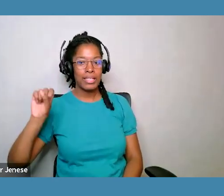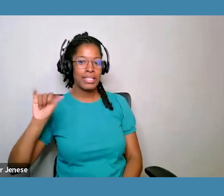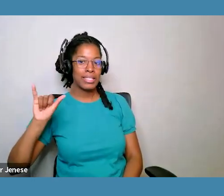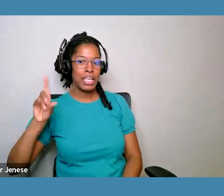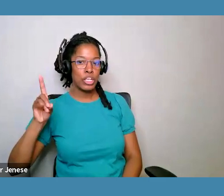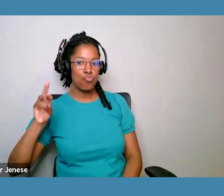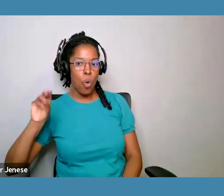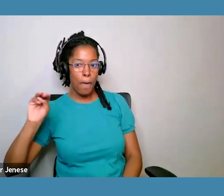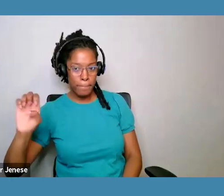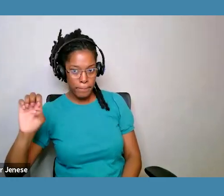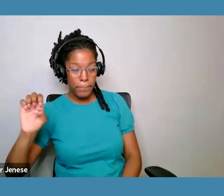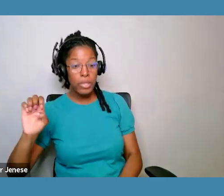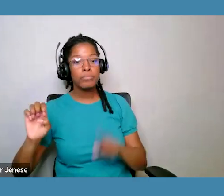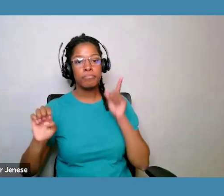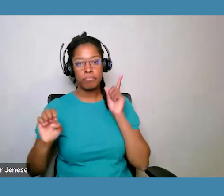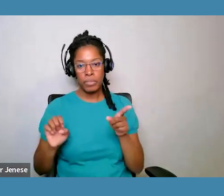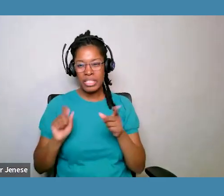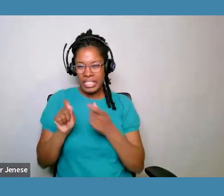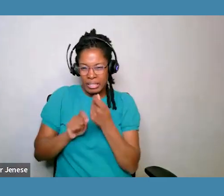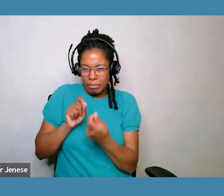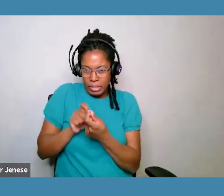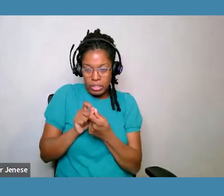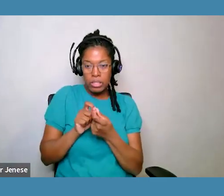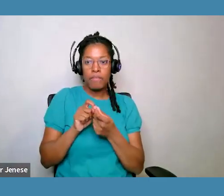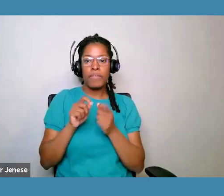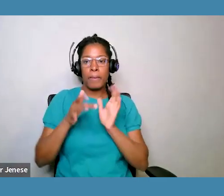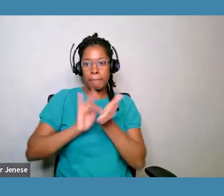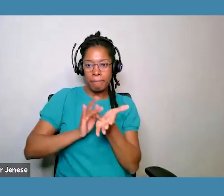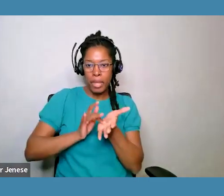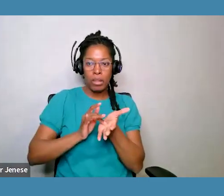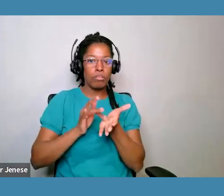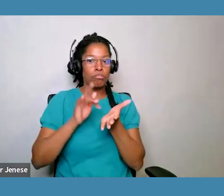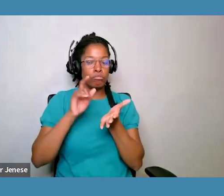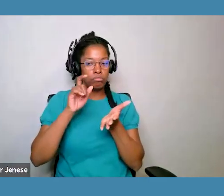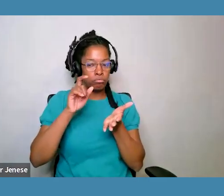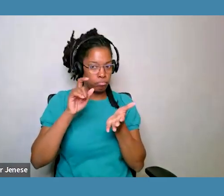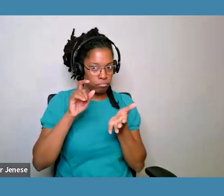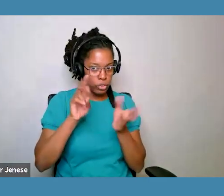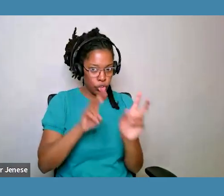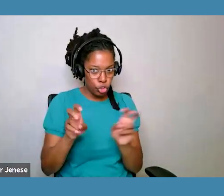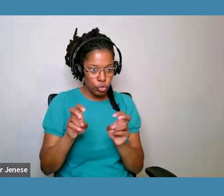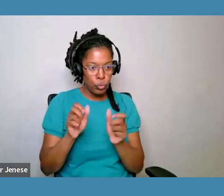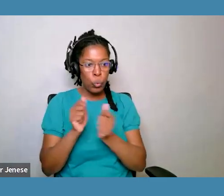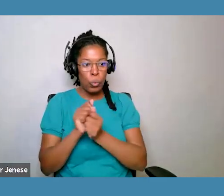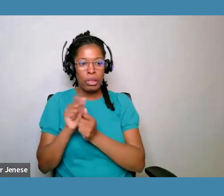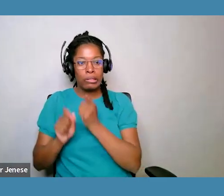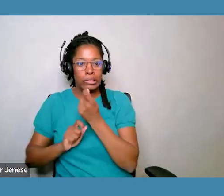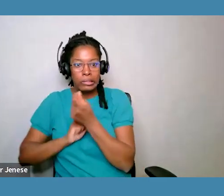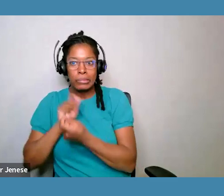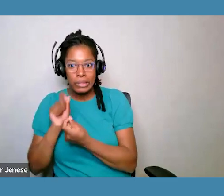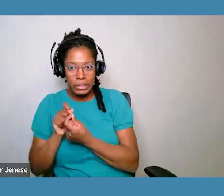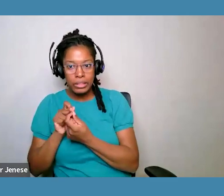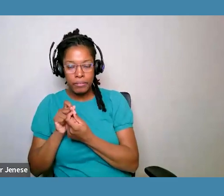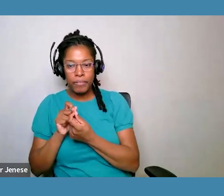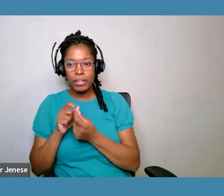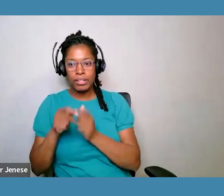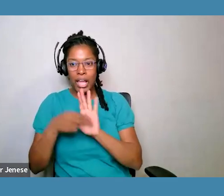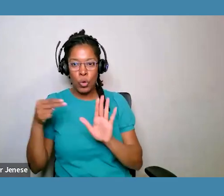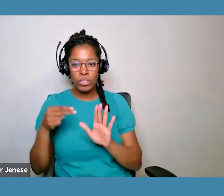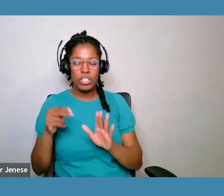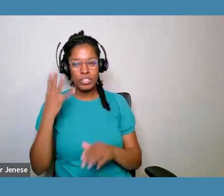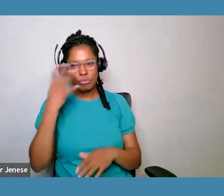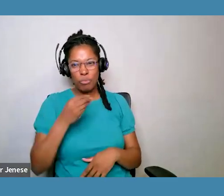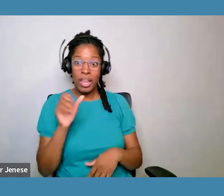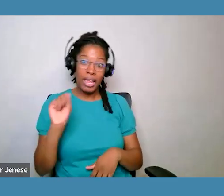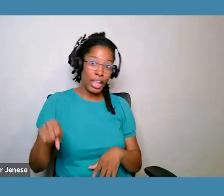with a specific way of being diagnosed, and it's pretty easy to say yes or no, do you have this? So that's why we don't